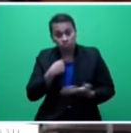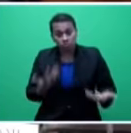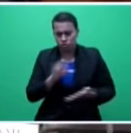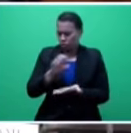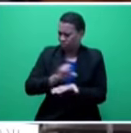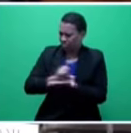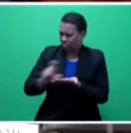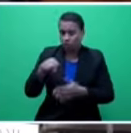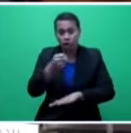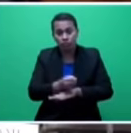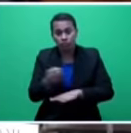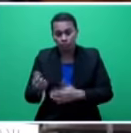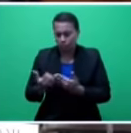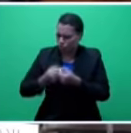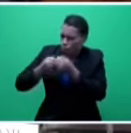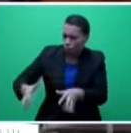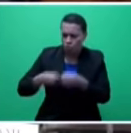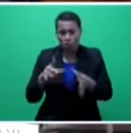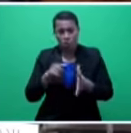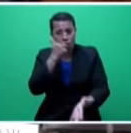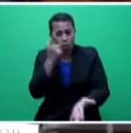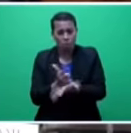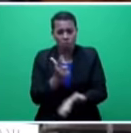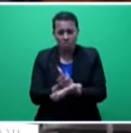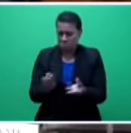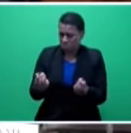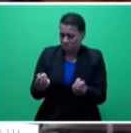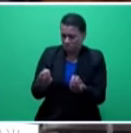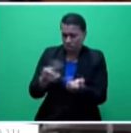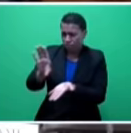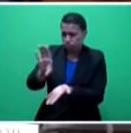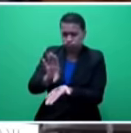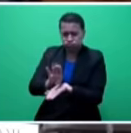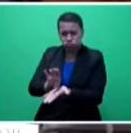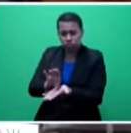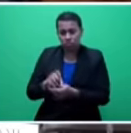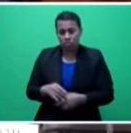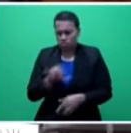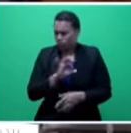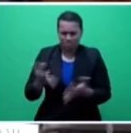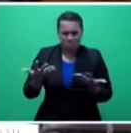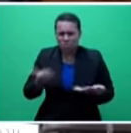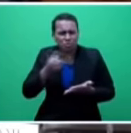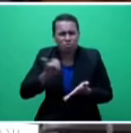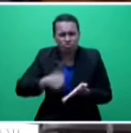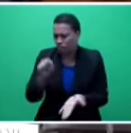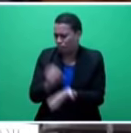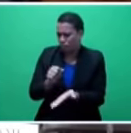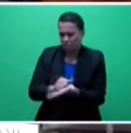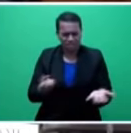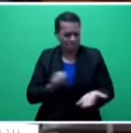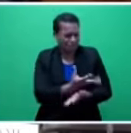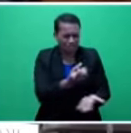has wasted a lot of funds through inefficiency, misuse of funds, and sloth.